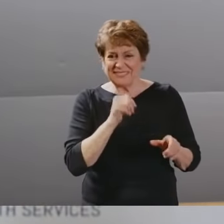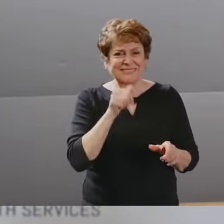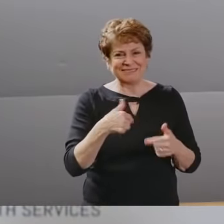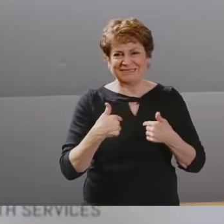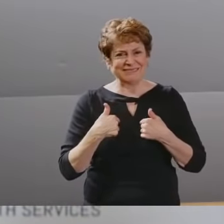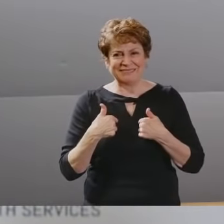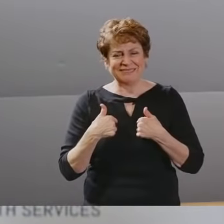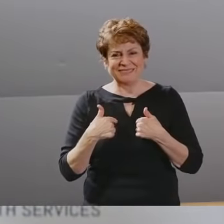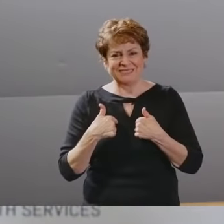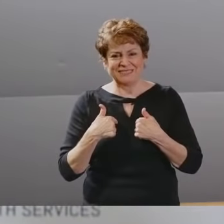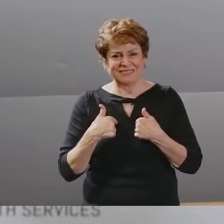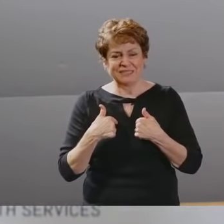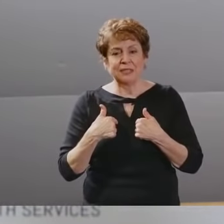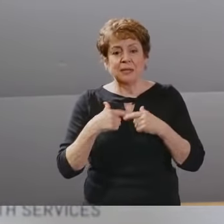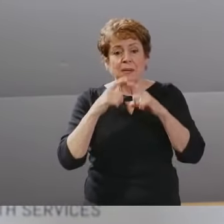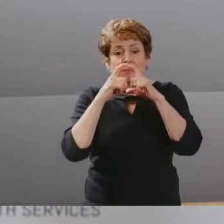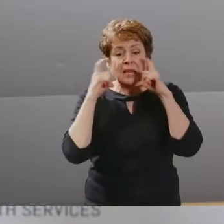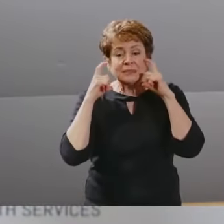Masks work.